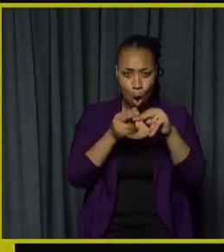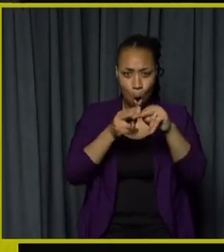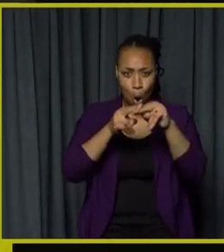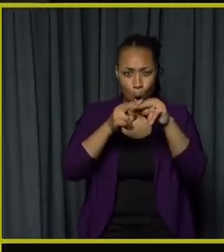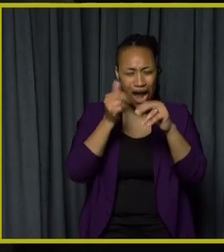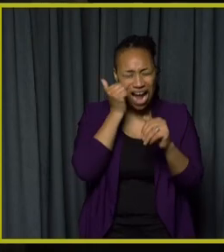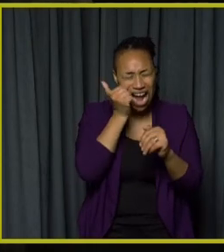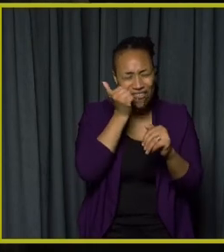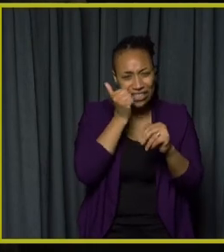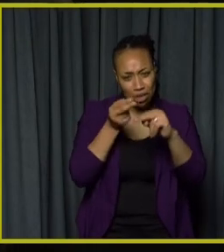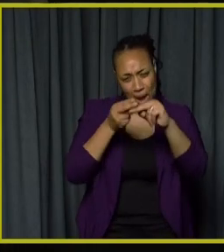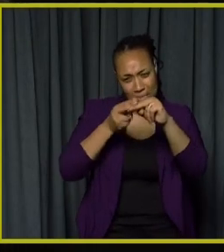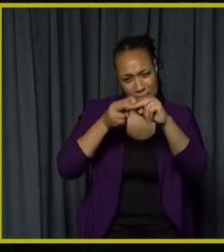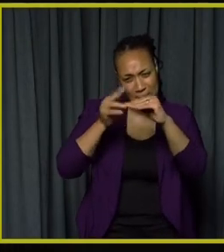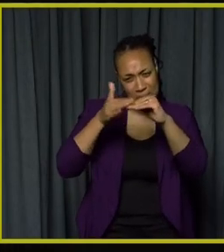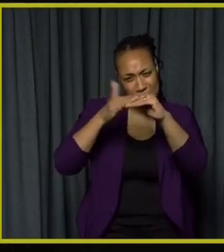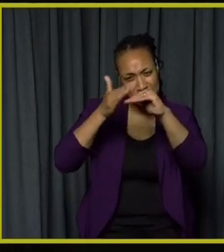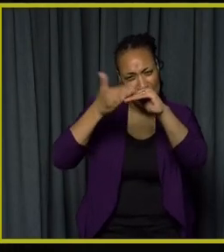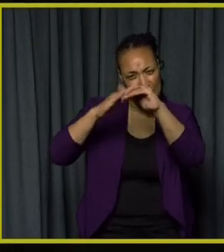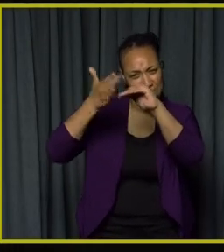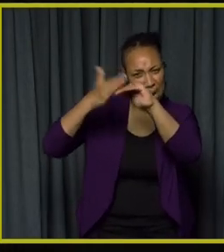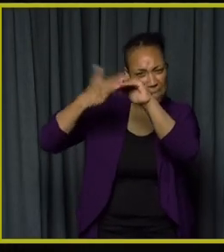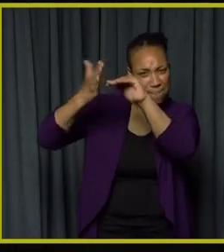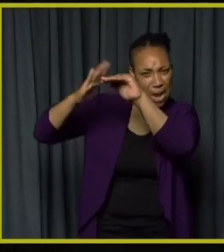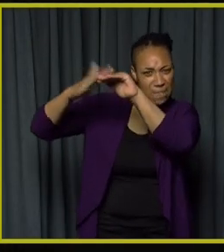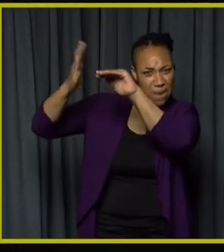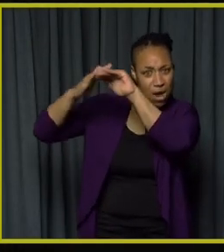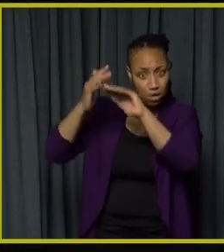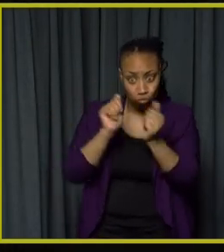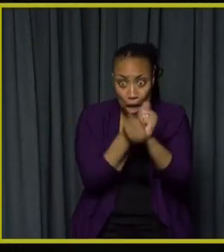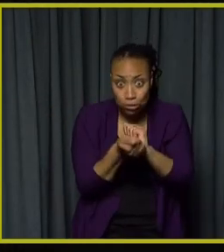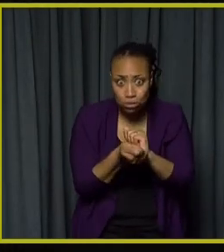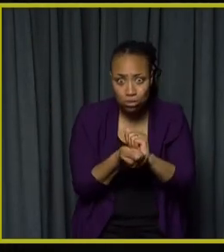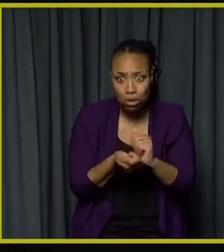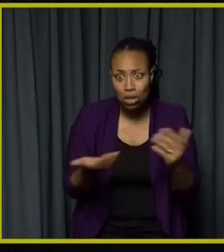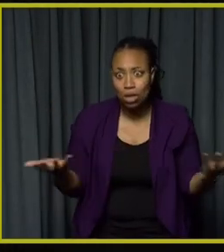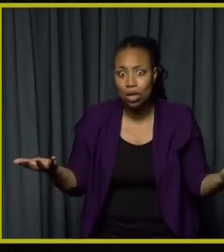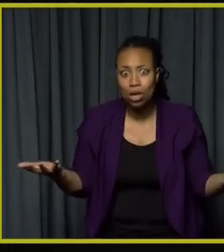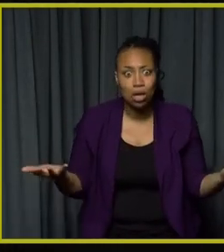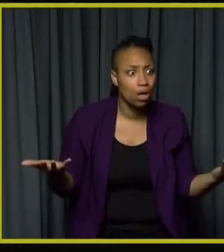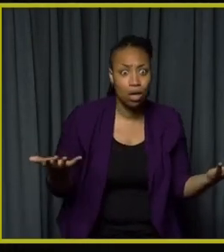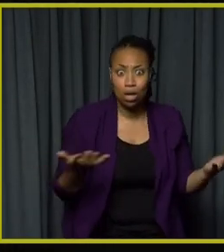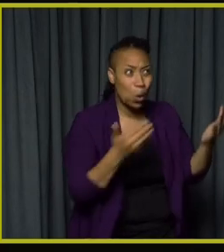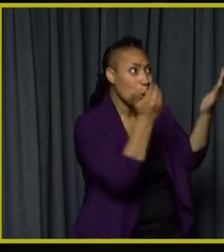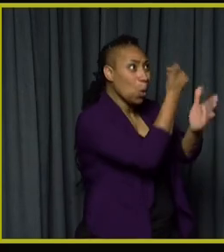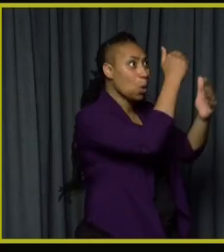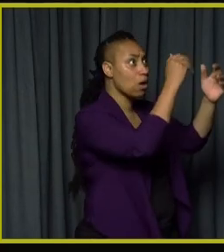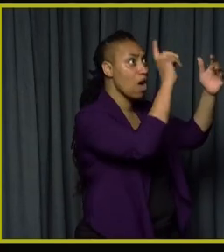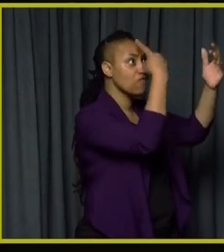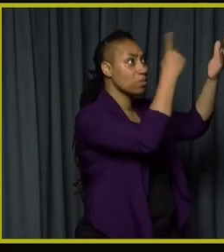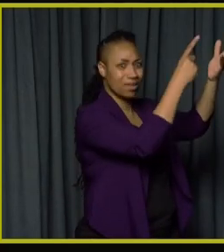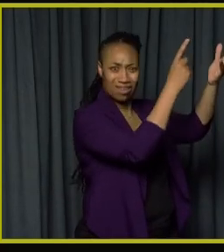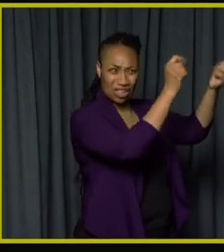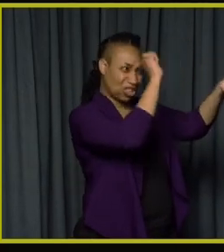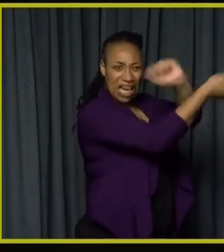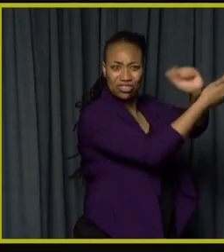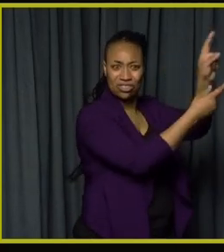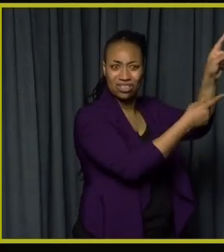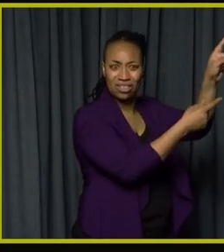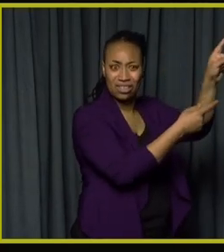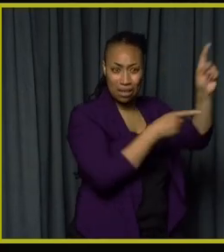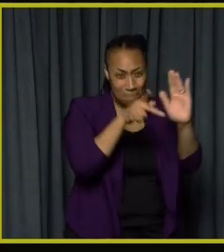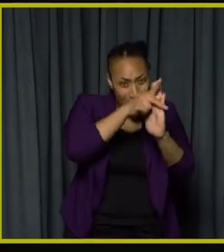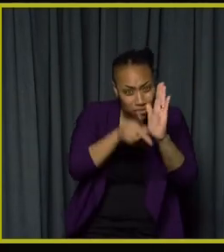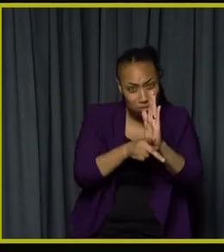be altered. A new and better government can be instituted. We know what policies and public commitments